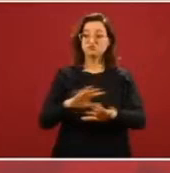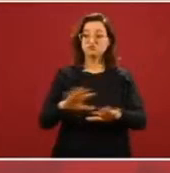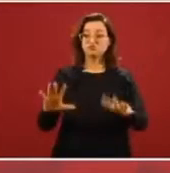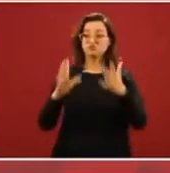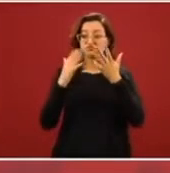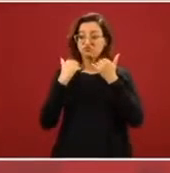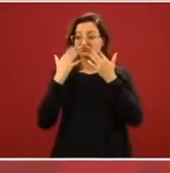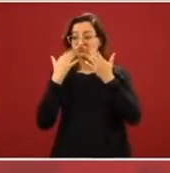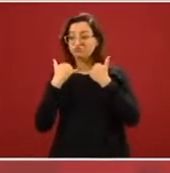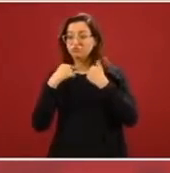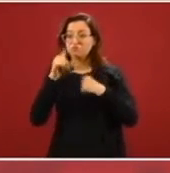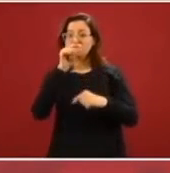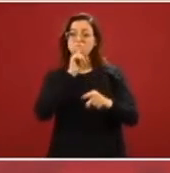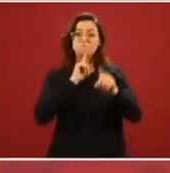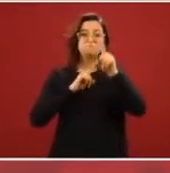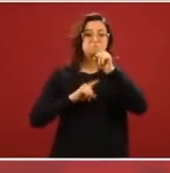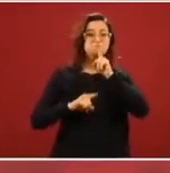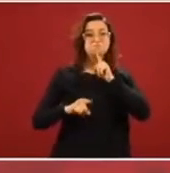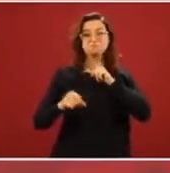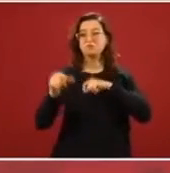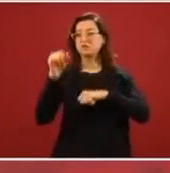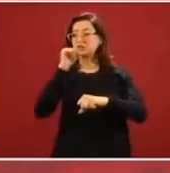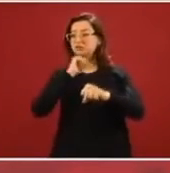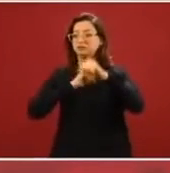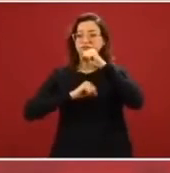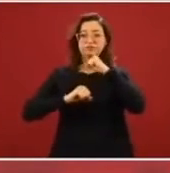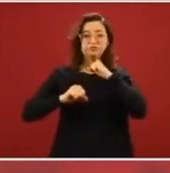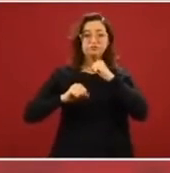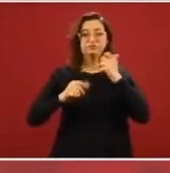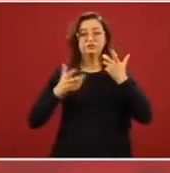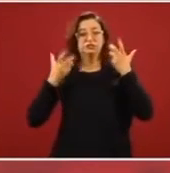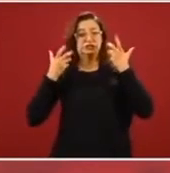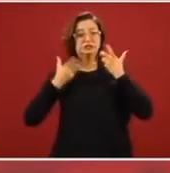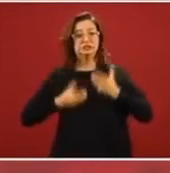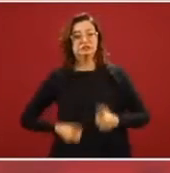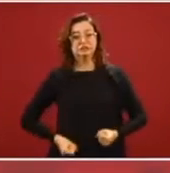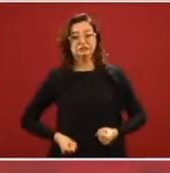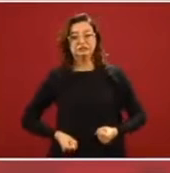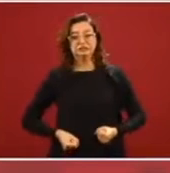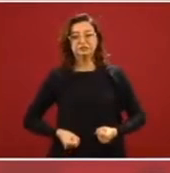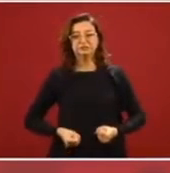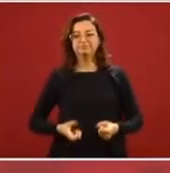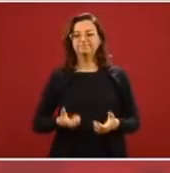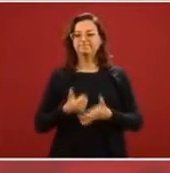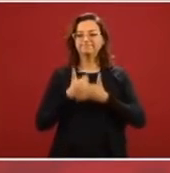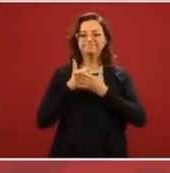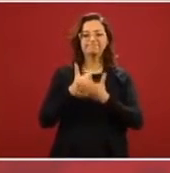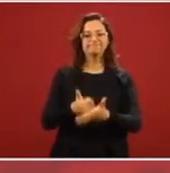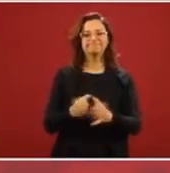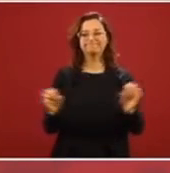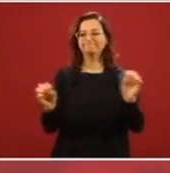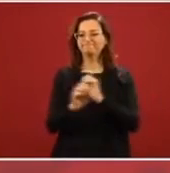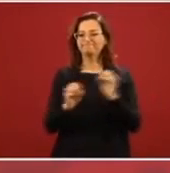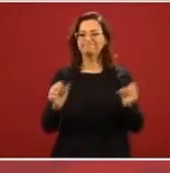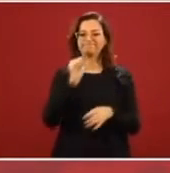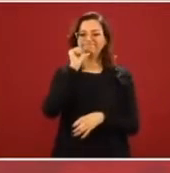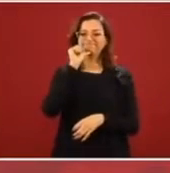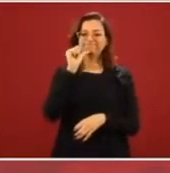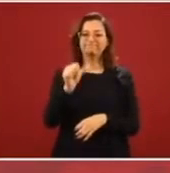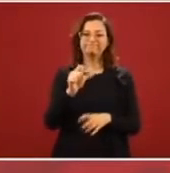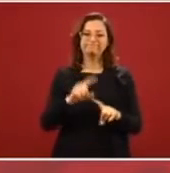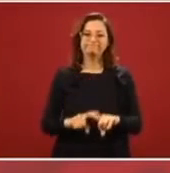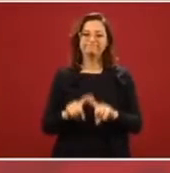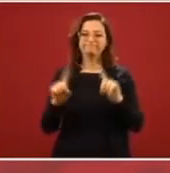rumors, hay pánico, there's panic. no se ayuda, It doesn't se help. afecta.